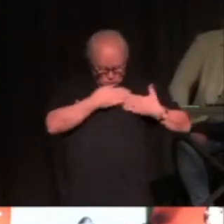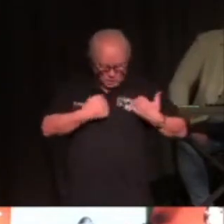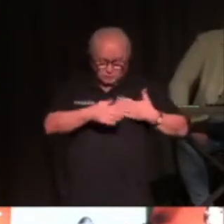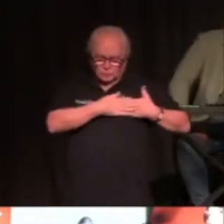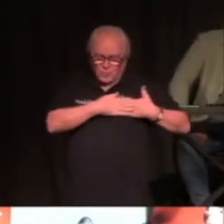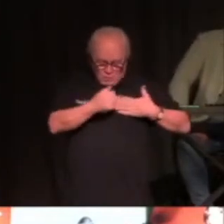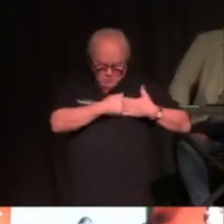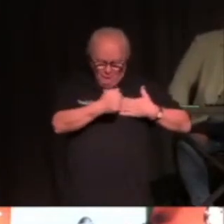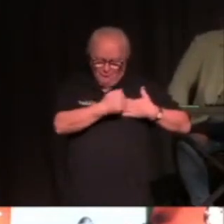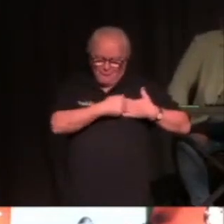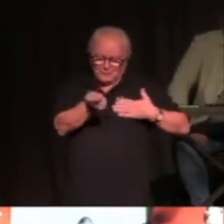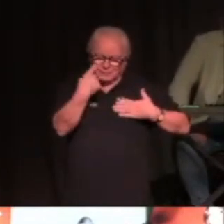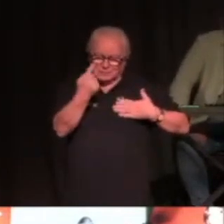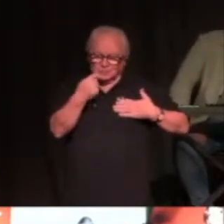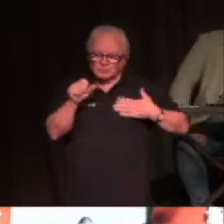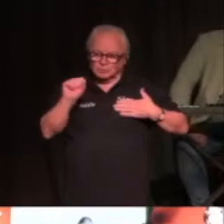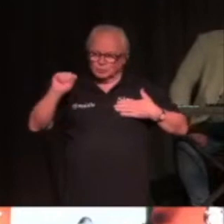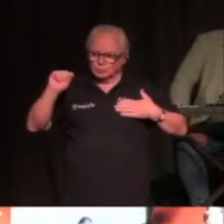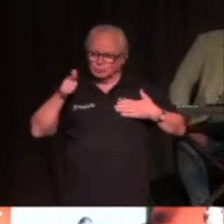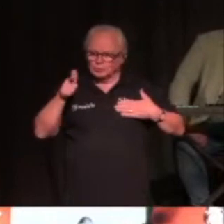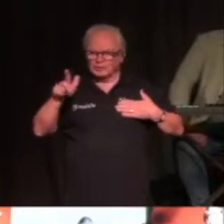on 23rd of January